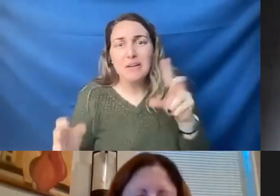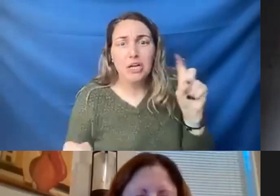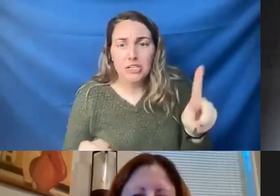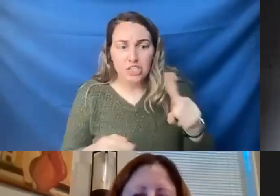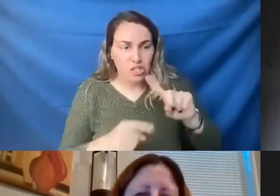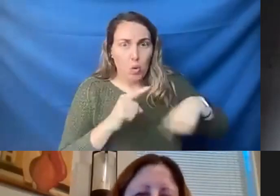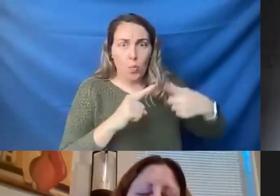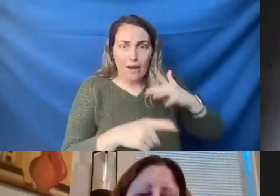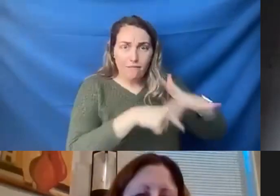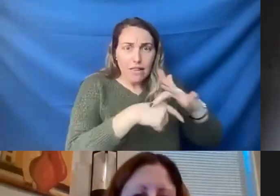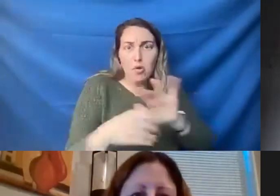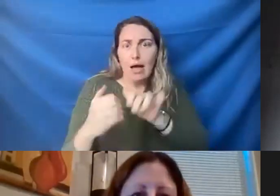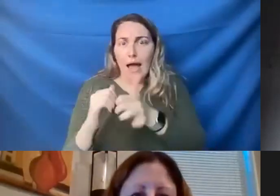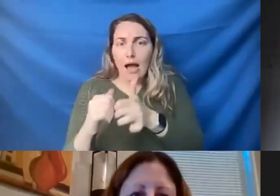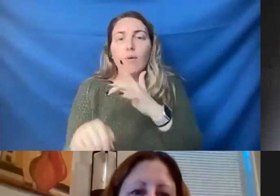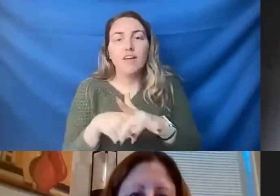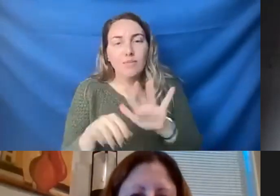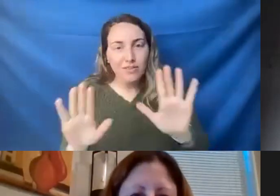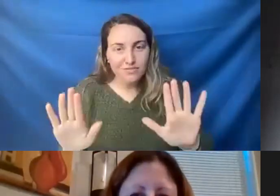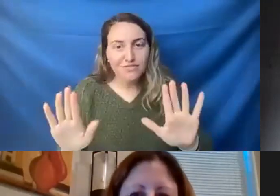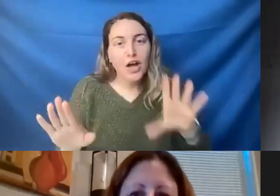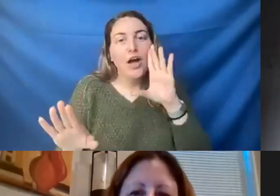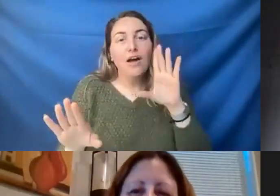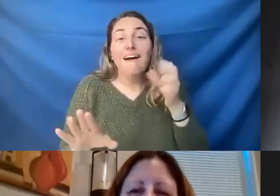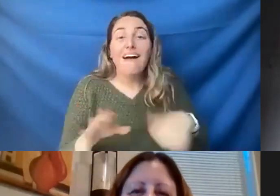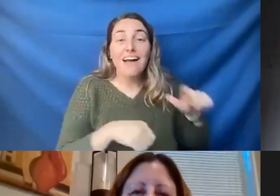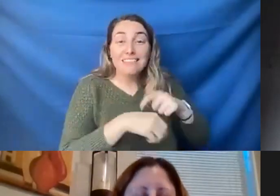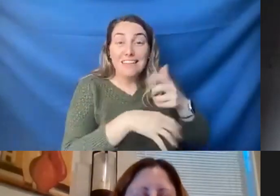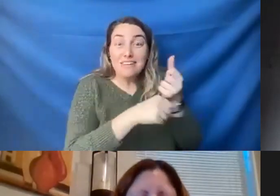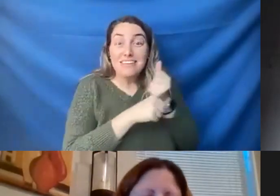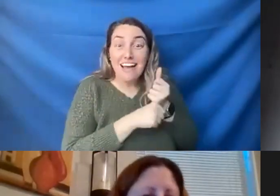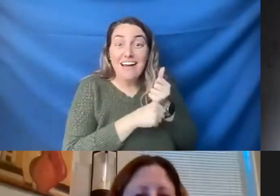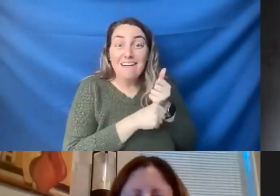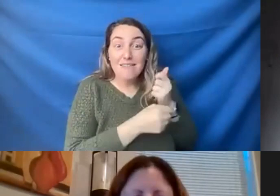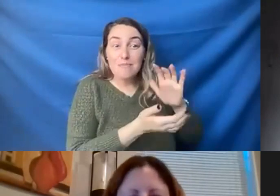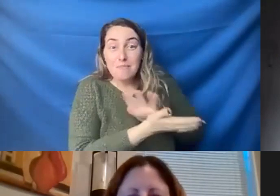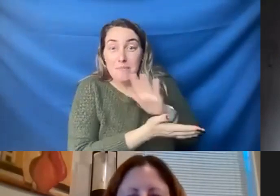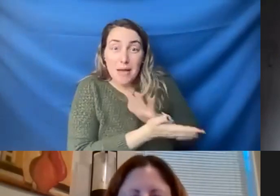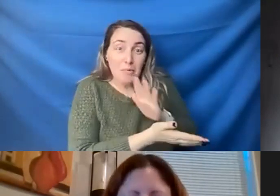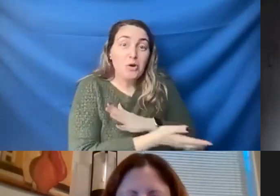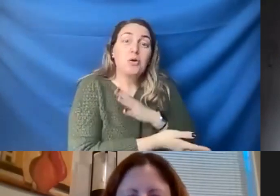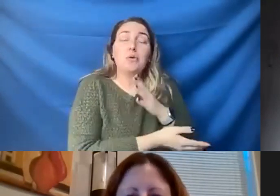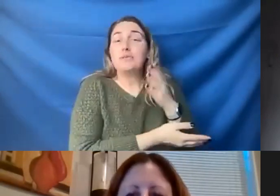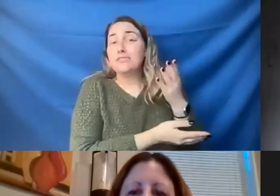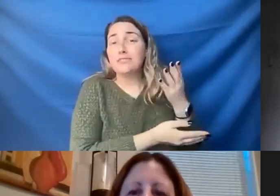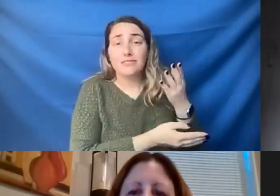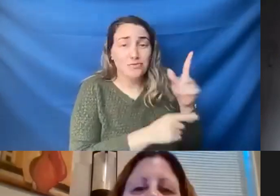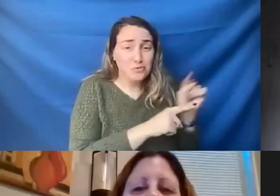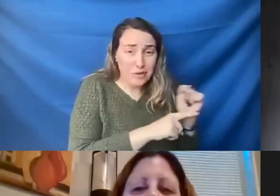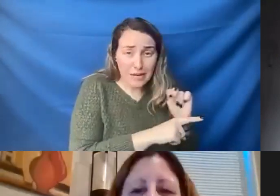they're going to be available? We're going to send emails as materials become available. So rest assured, once it's ready, you will